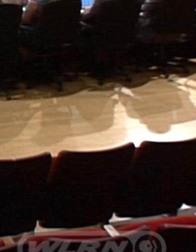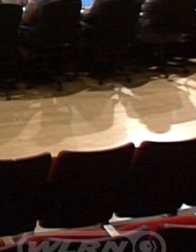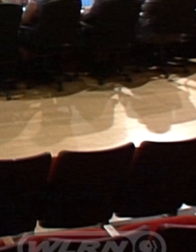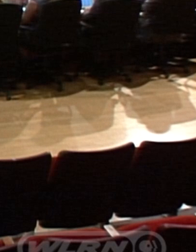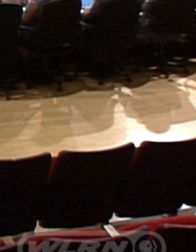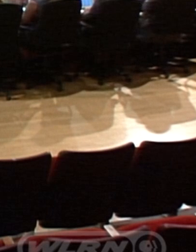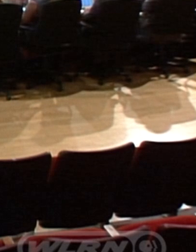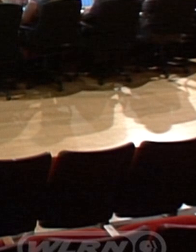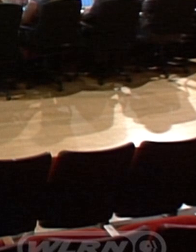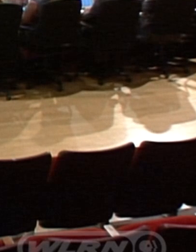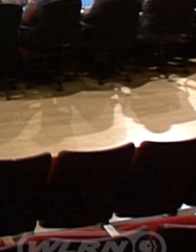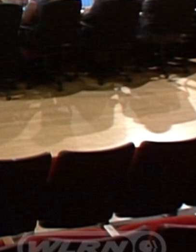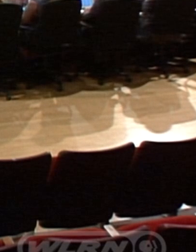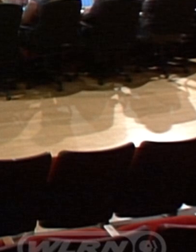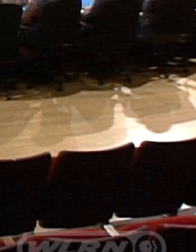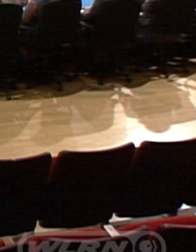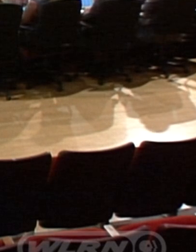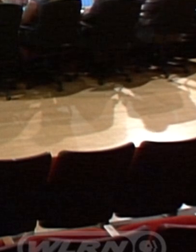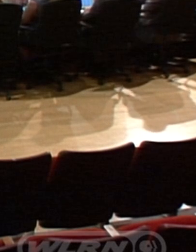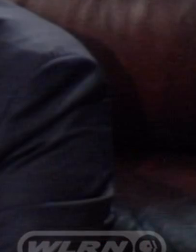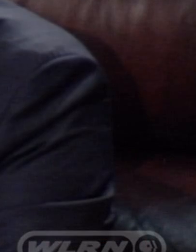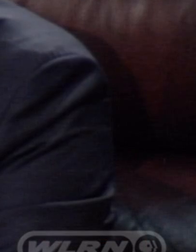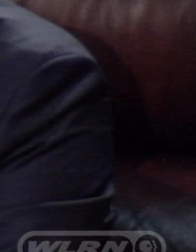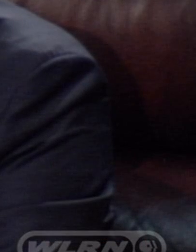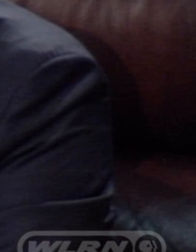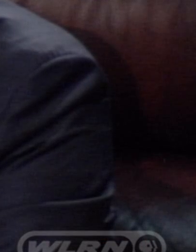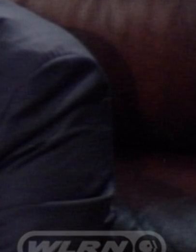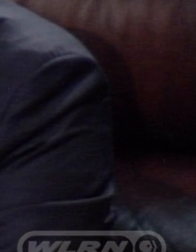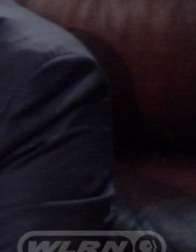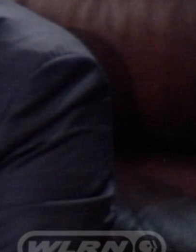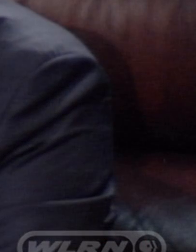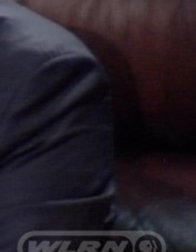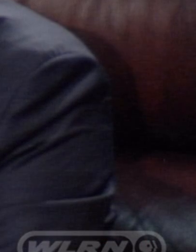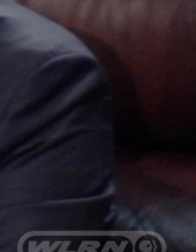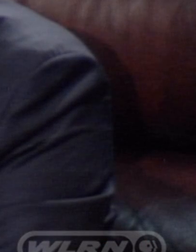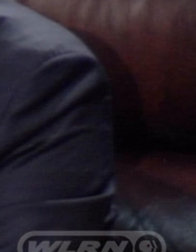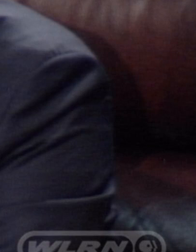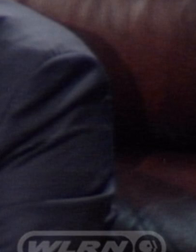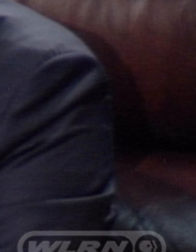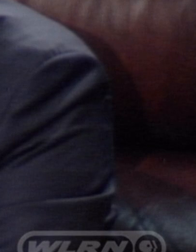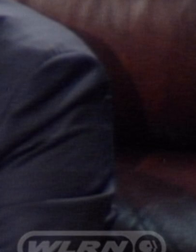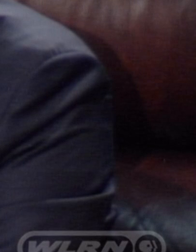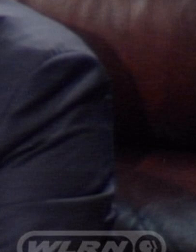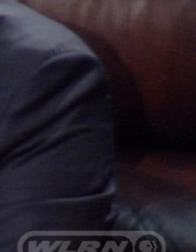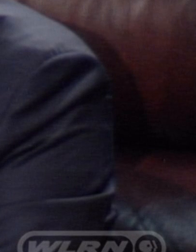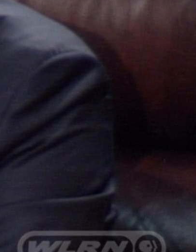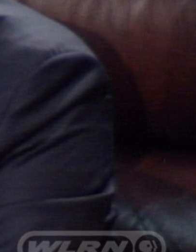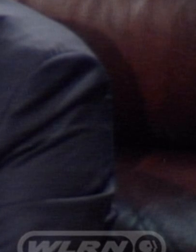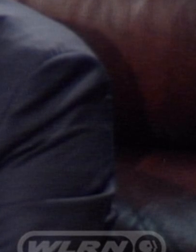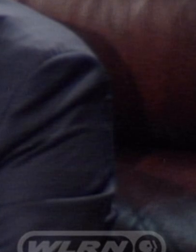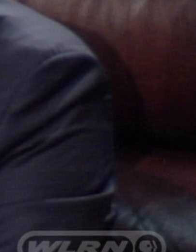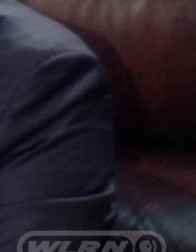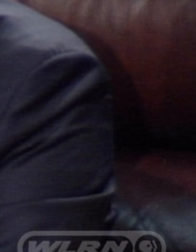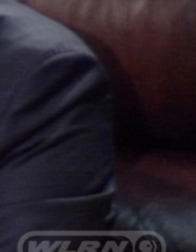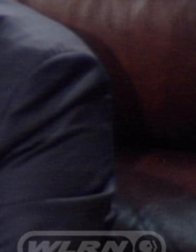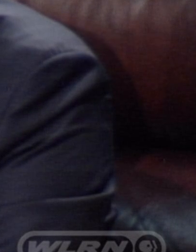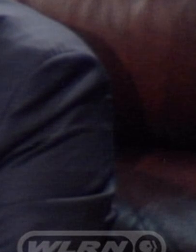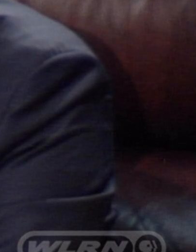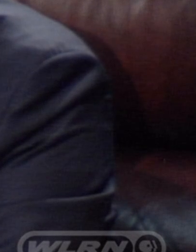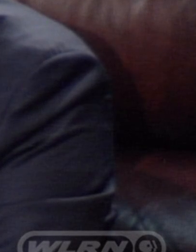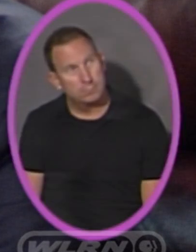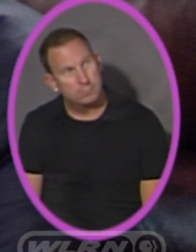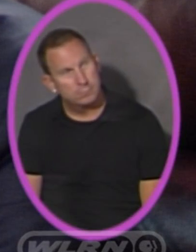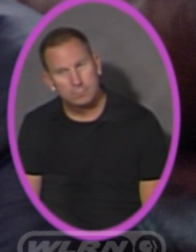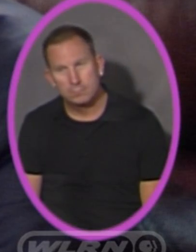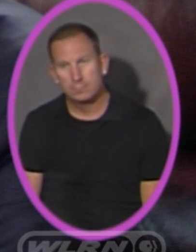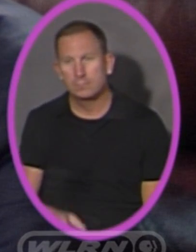policy. It's very clear with regard to a decorum. Any noise that is intended to disrupt the orderly progress of the